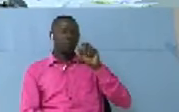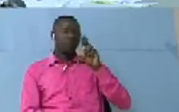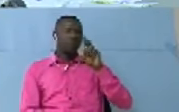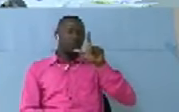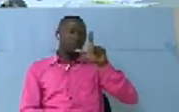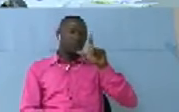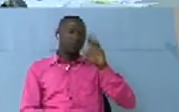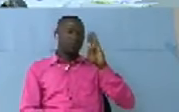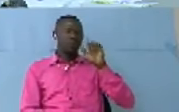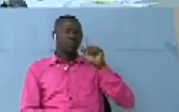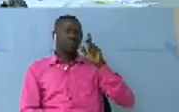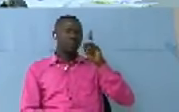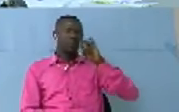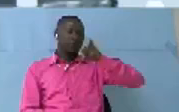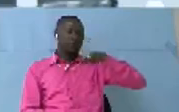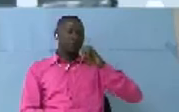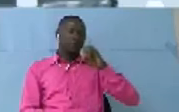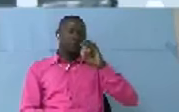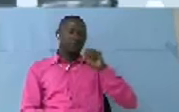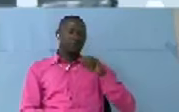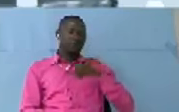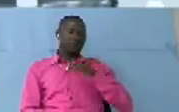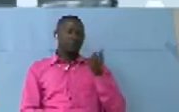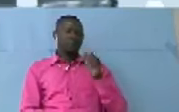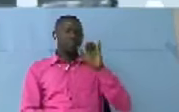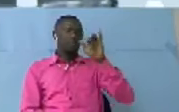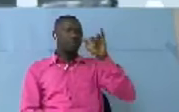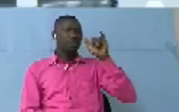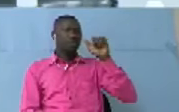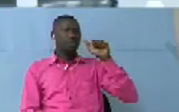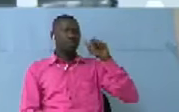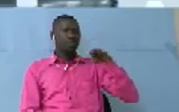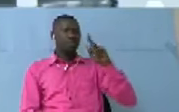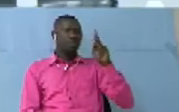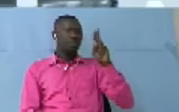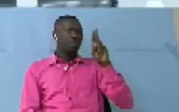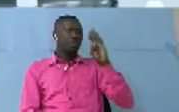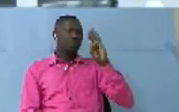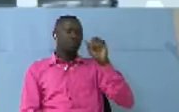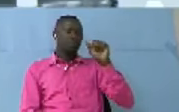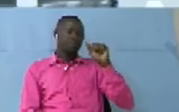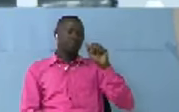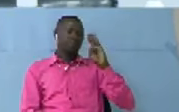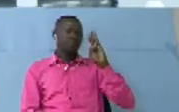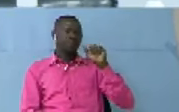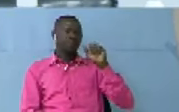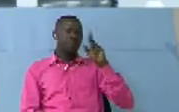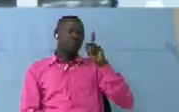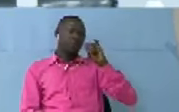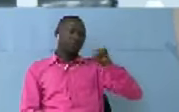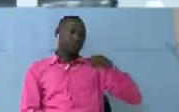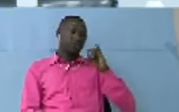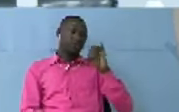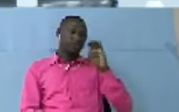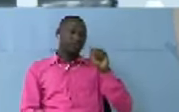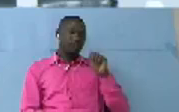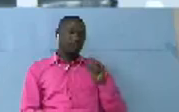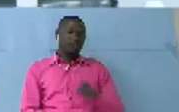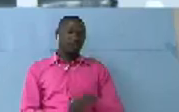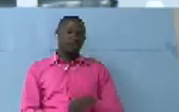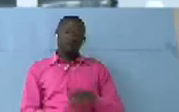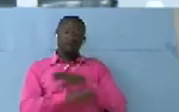else was present? Jamala Ferendijo Koteke. Ibeba sitting panel auto. All of them were seated in the panel. Who else was in the panel? I mean, you